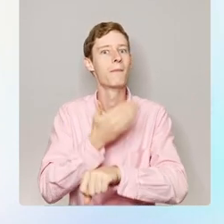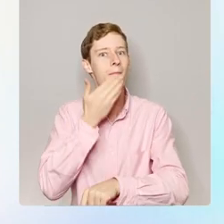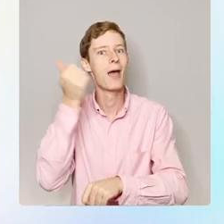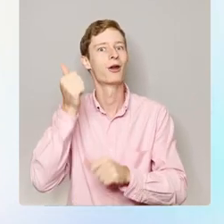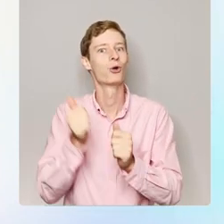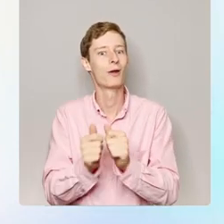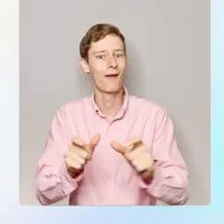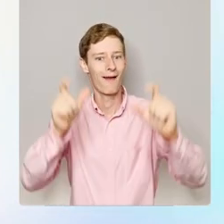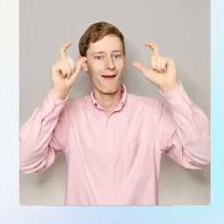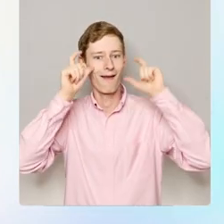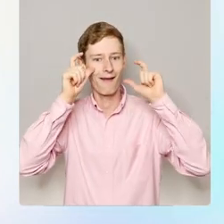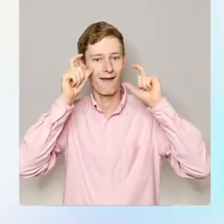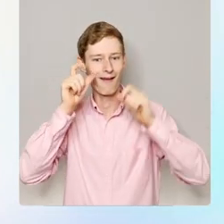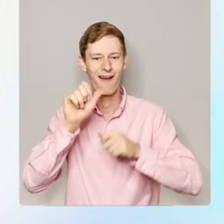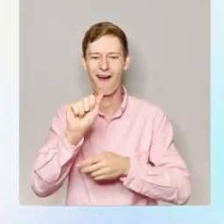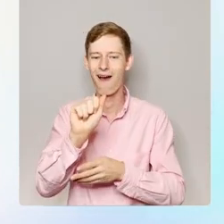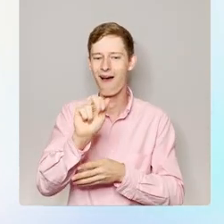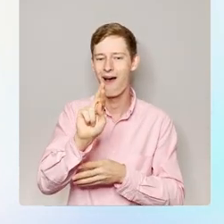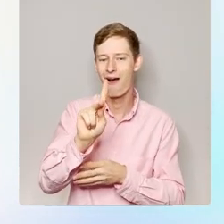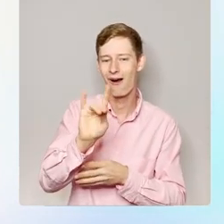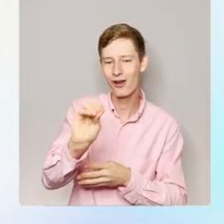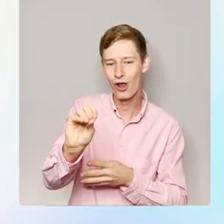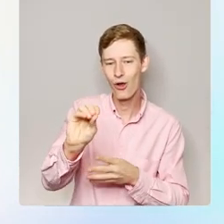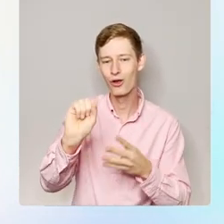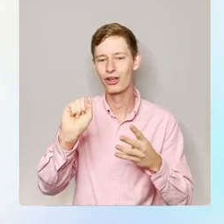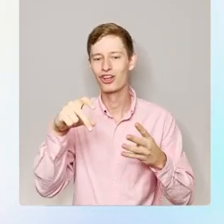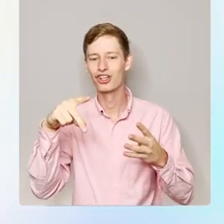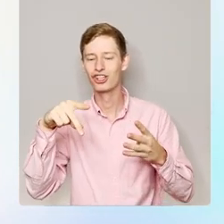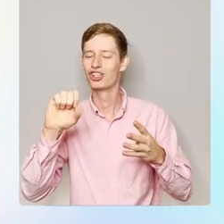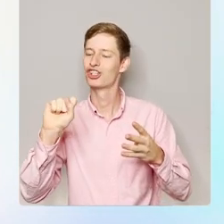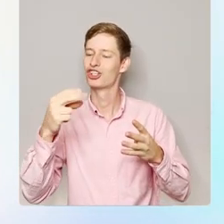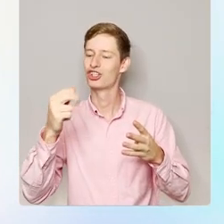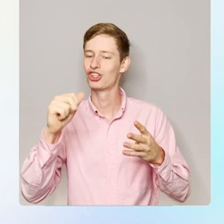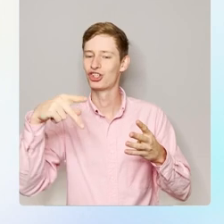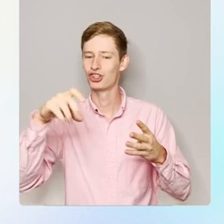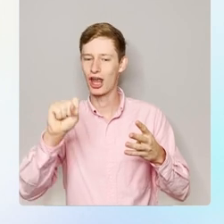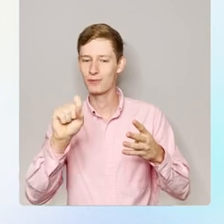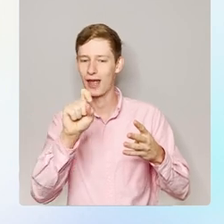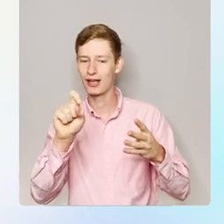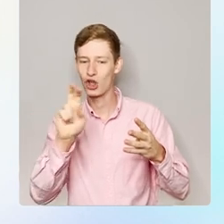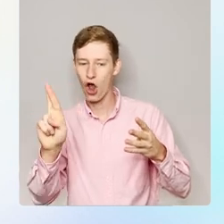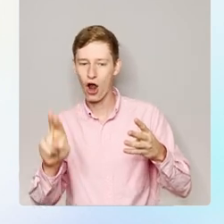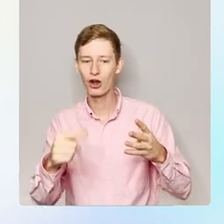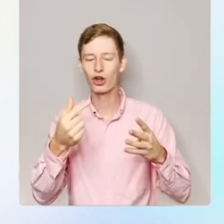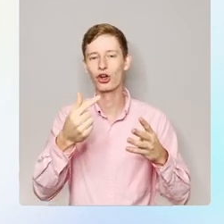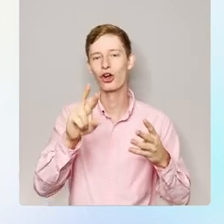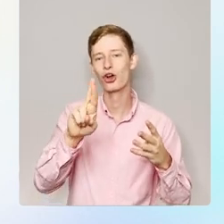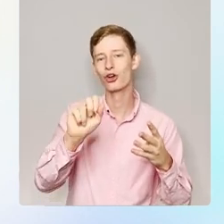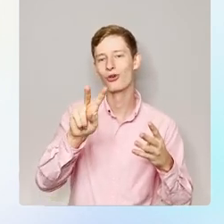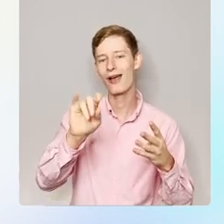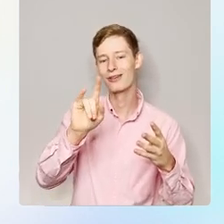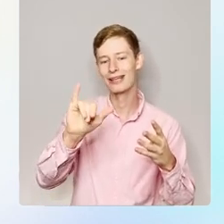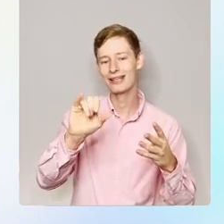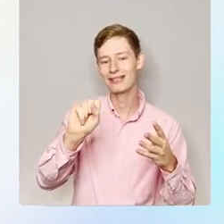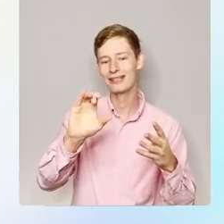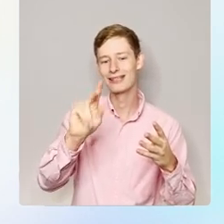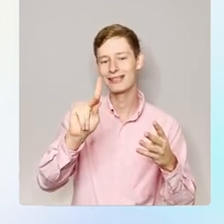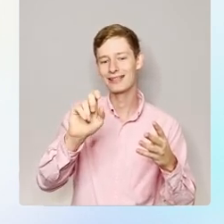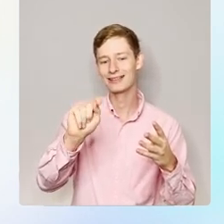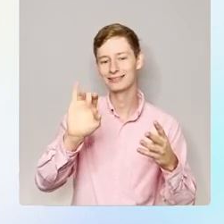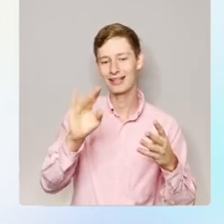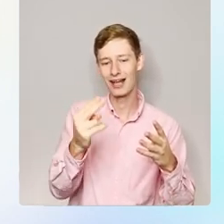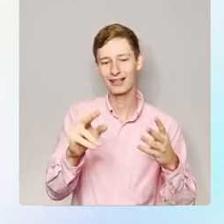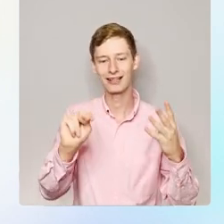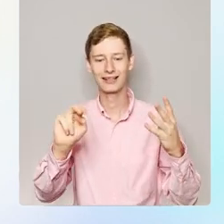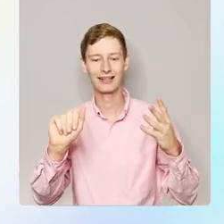Arkio, ShapesXR, Gravity Sketch, Nanome, and Resolve are great examples of experiences that enable builders